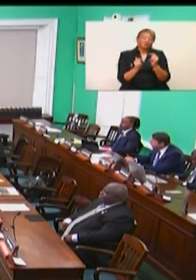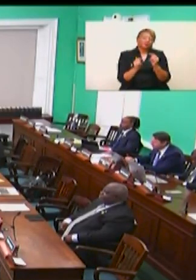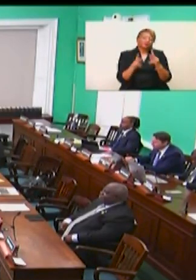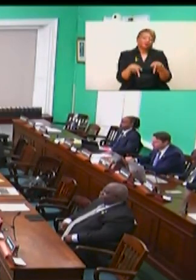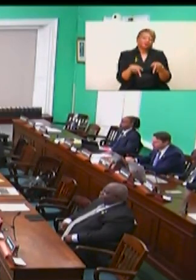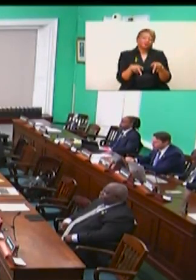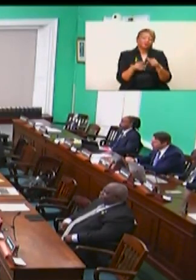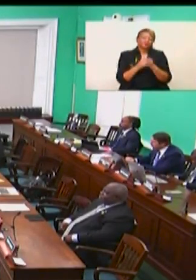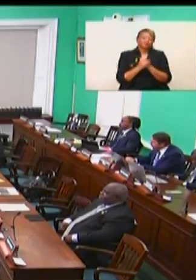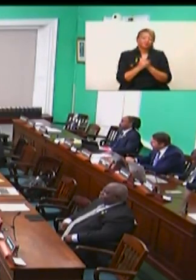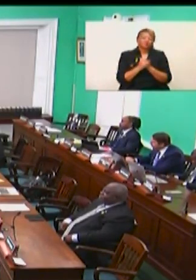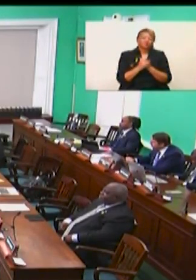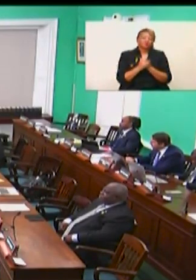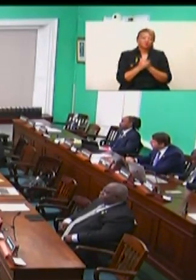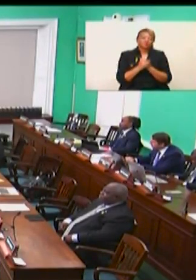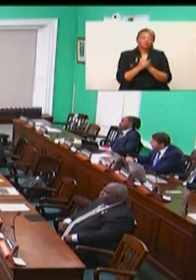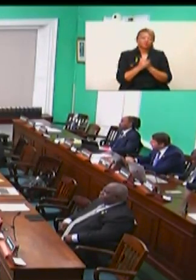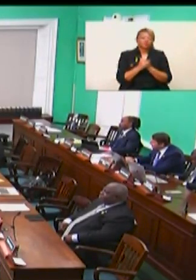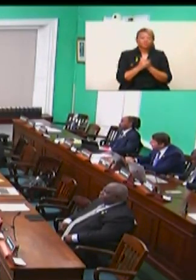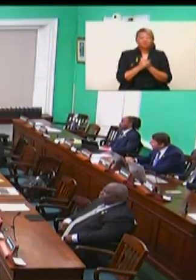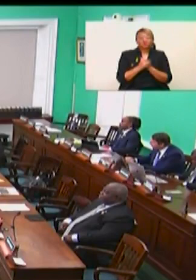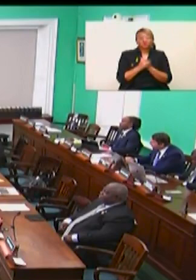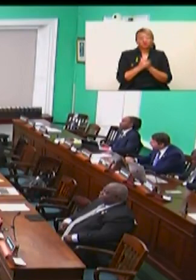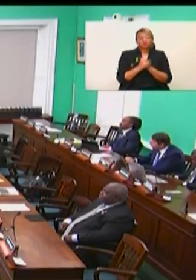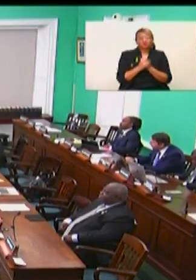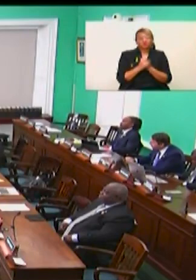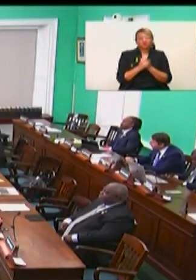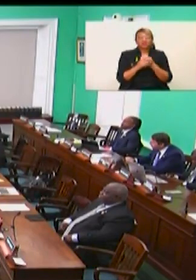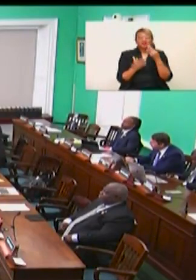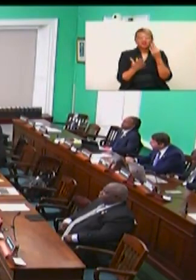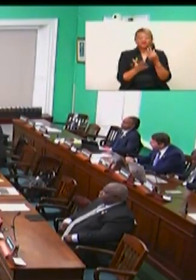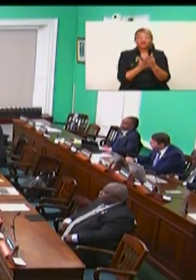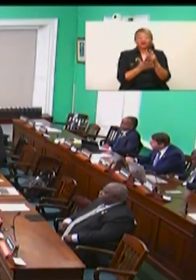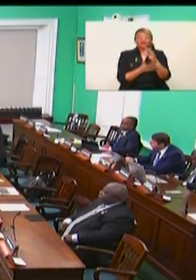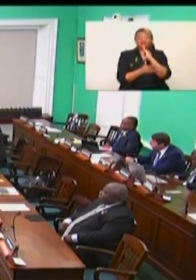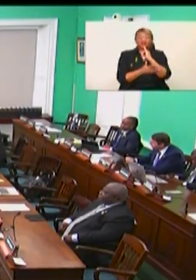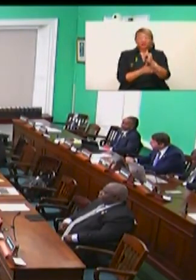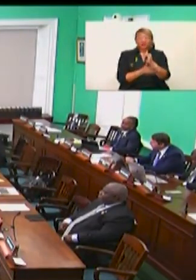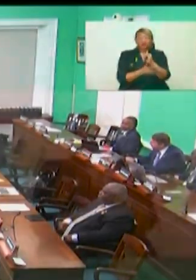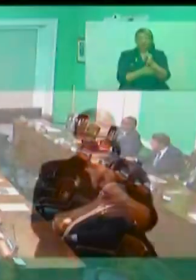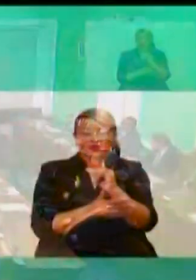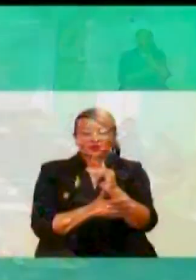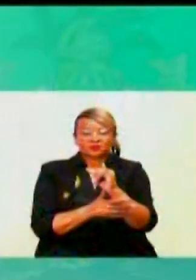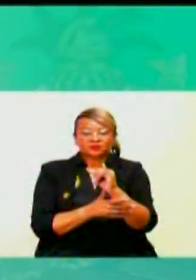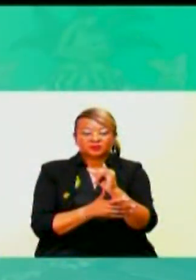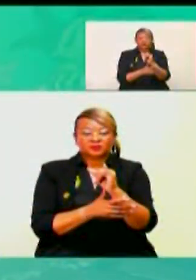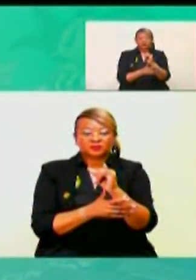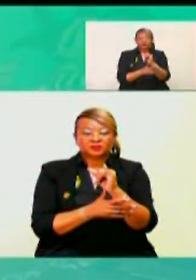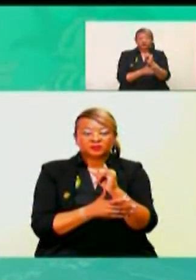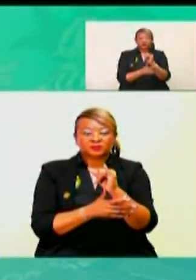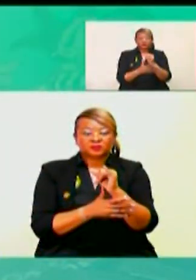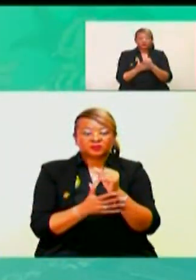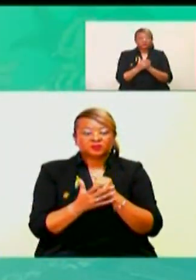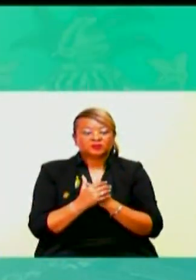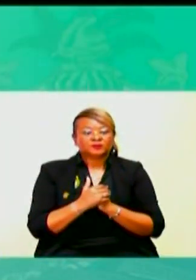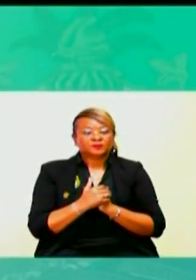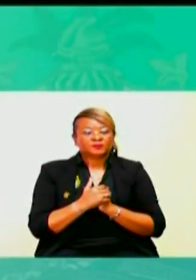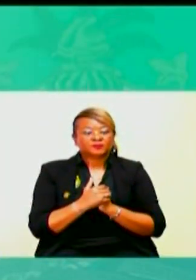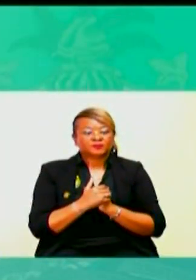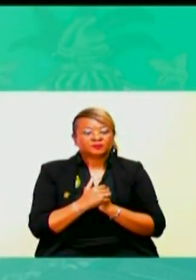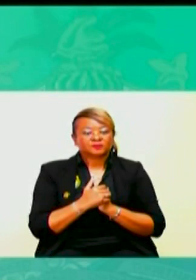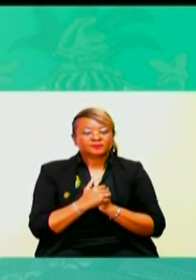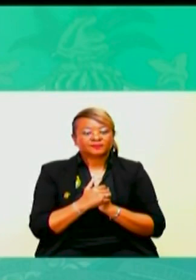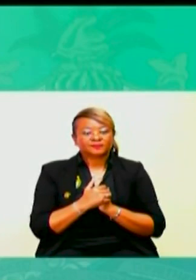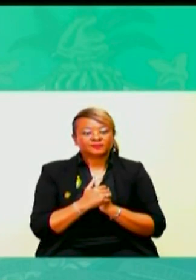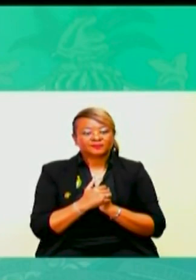let us sum up. We sum it up, Mr. Deputy Speaker. The fact of the matter is, Mr. Deputy Speaker, is... You can't stand up.